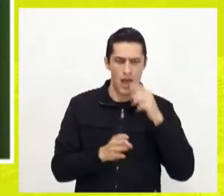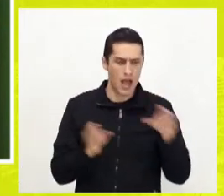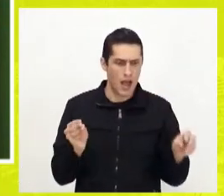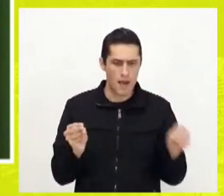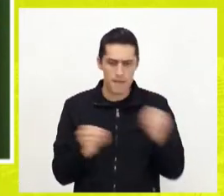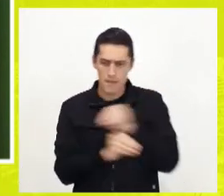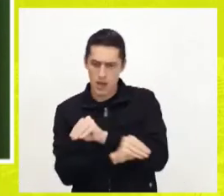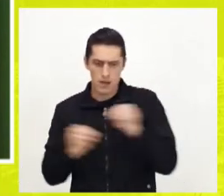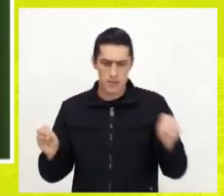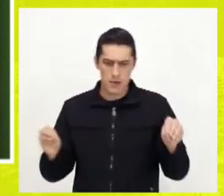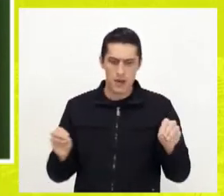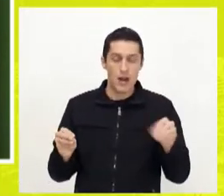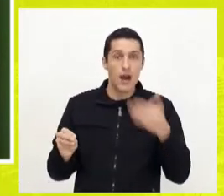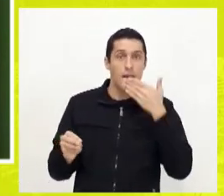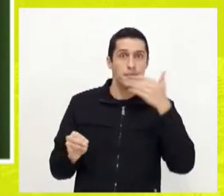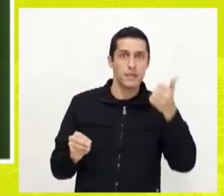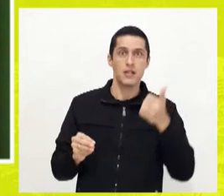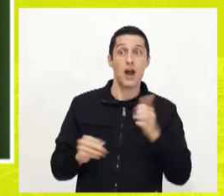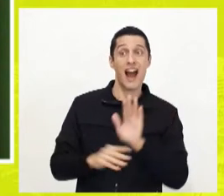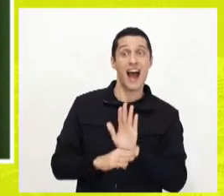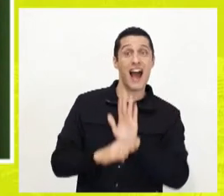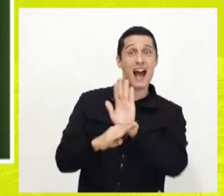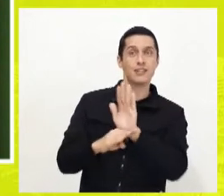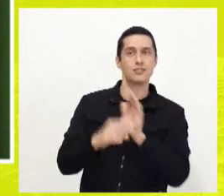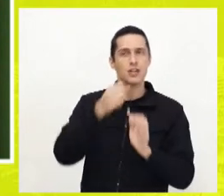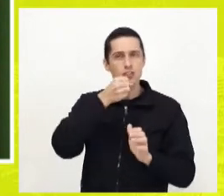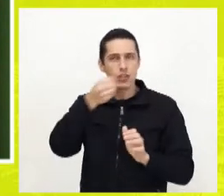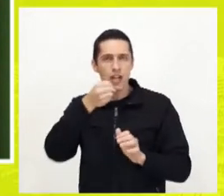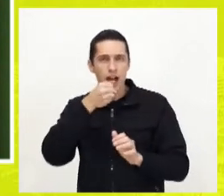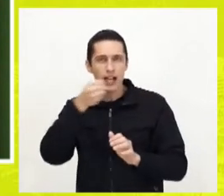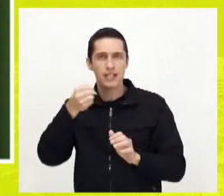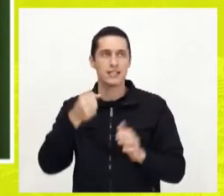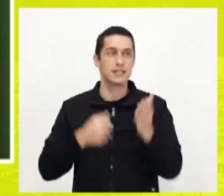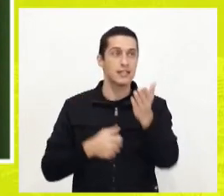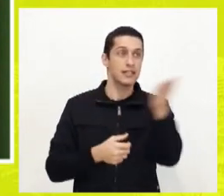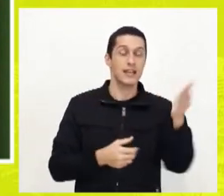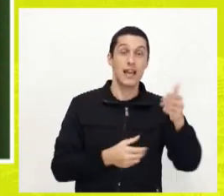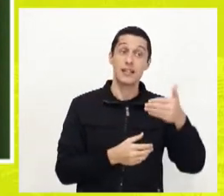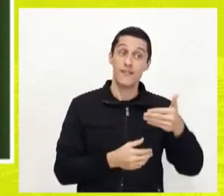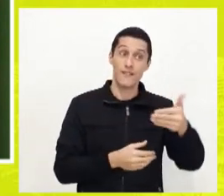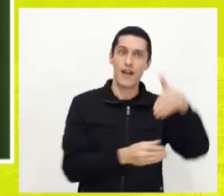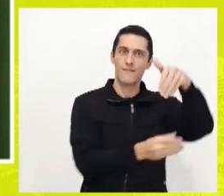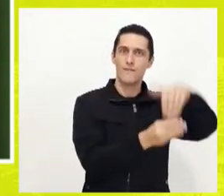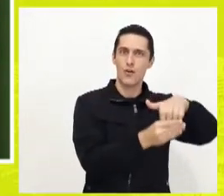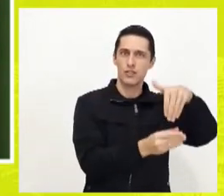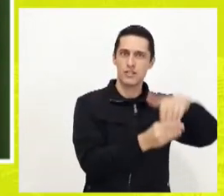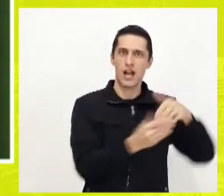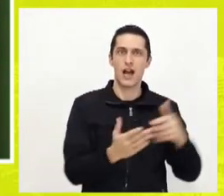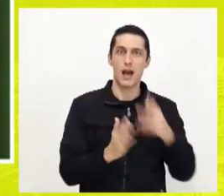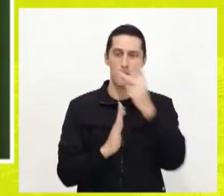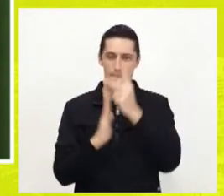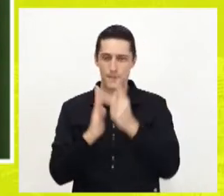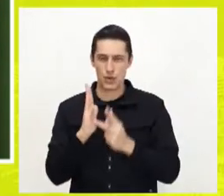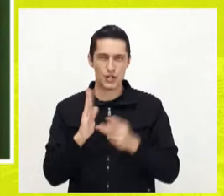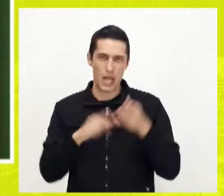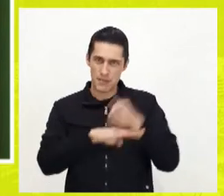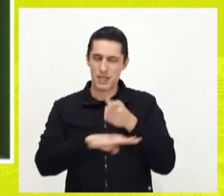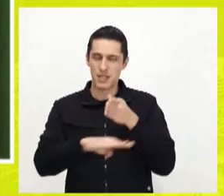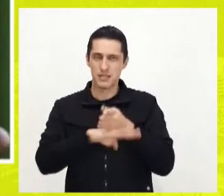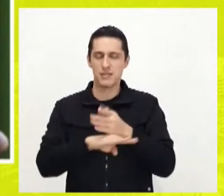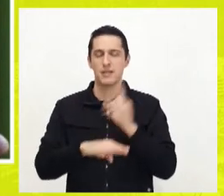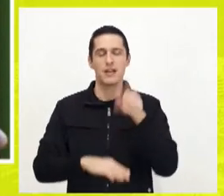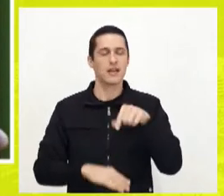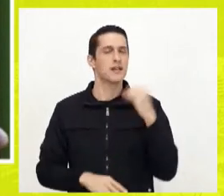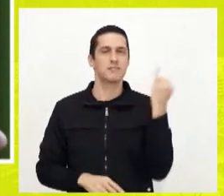task easier for each journalist and each voter who are part of this project this is